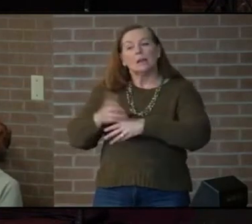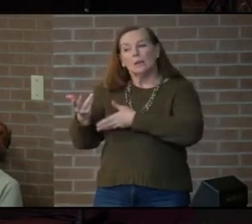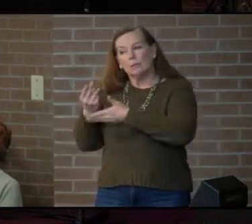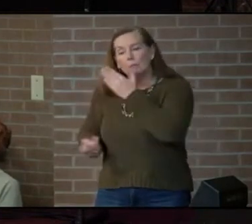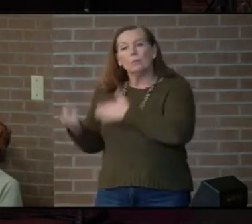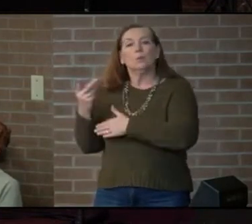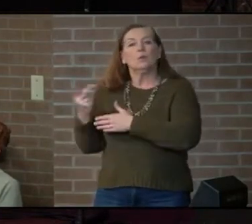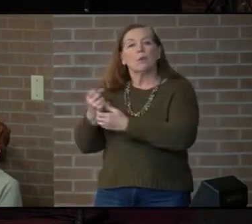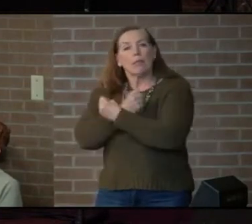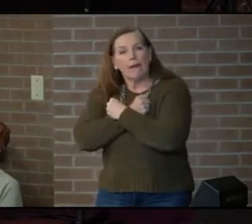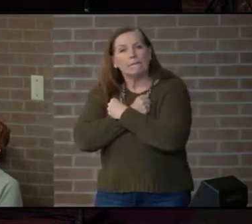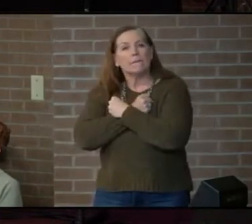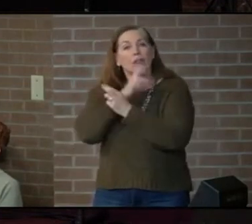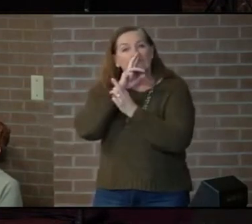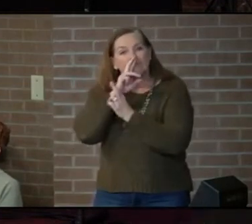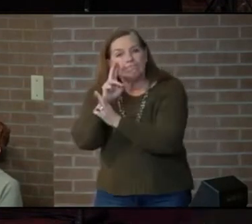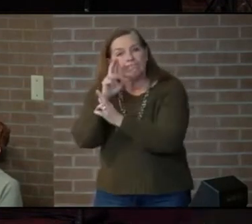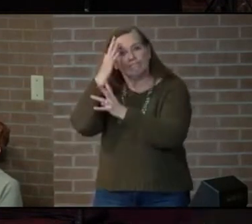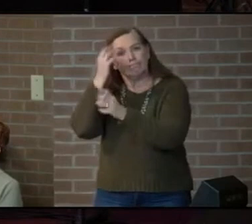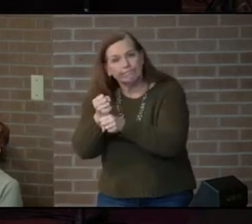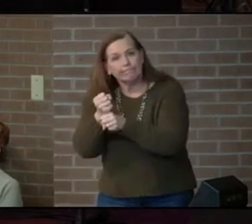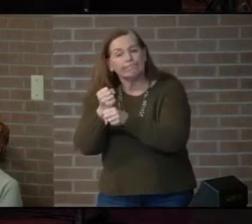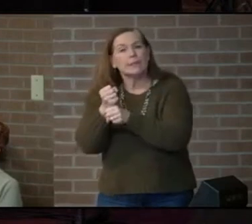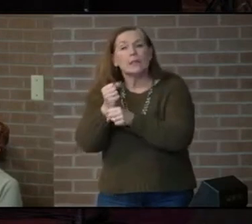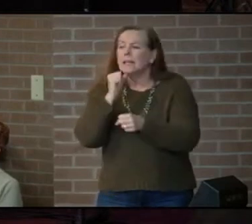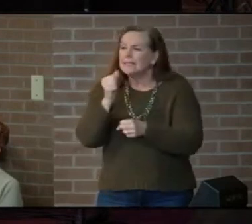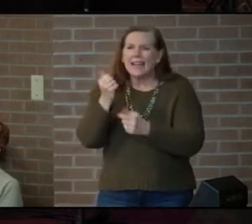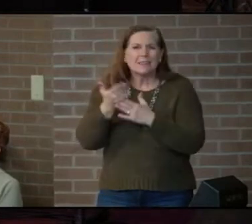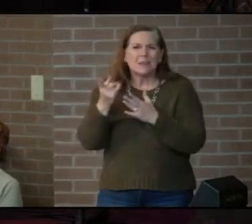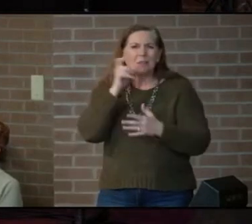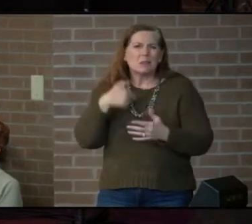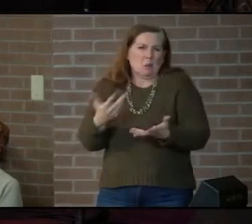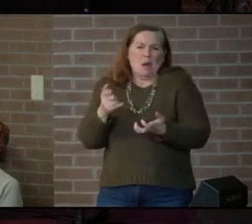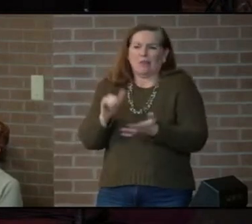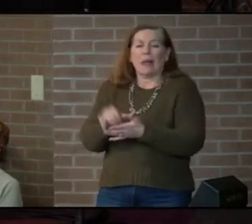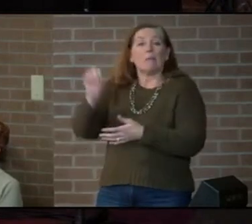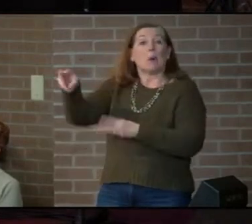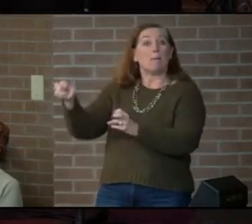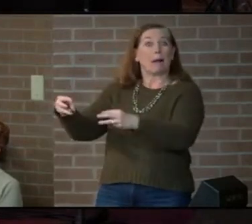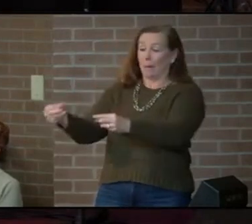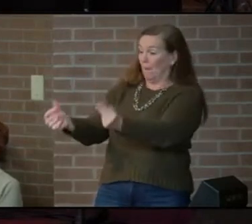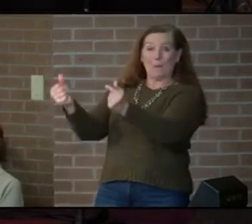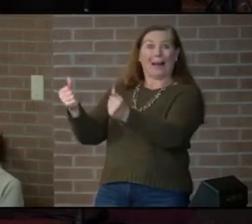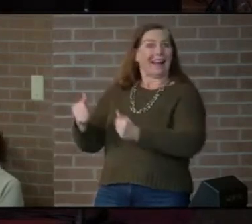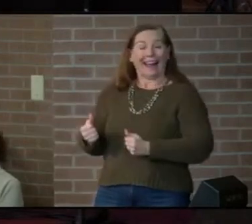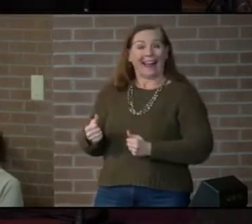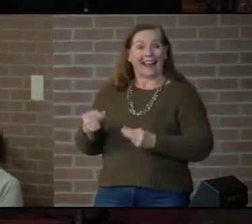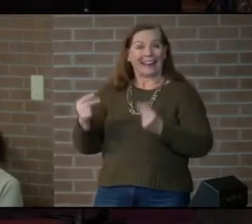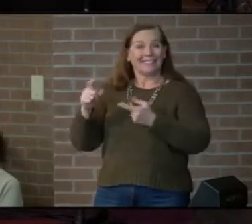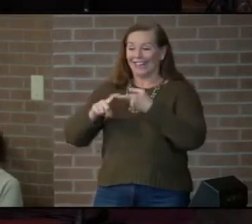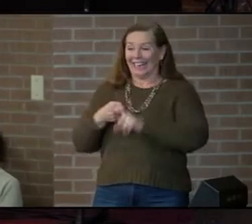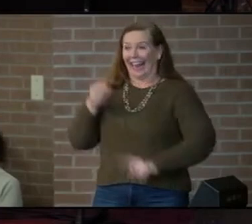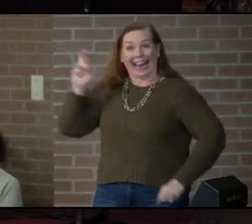respect, and trust, they're not something that just because we want them, we throw them in the microwave and boof, you know, we have an instant